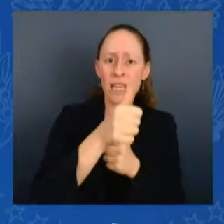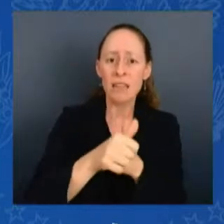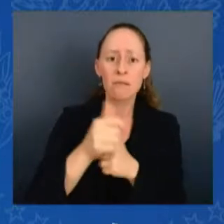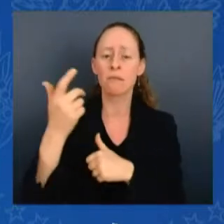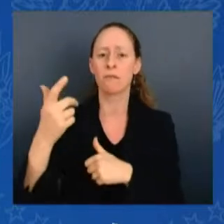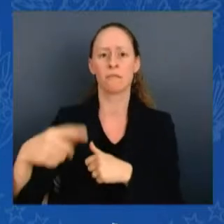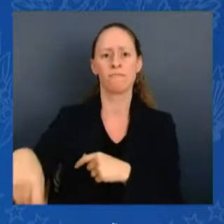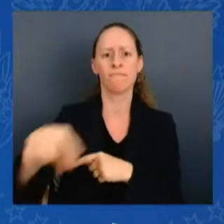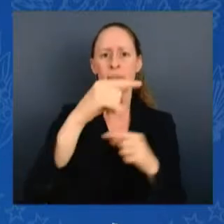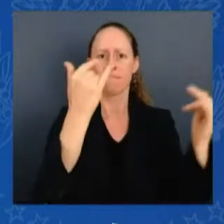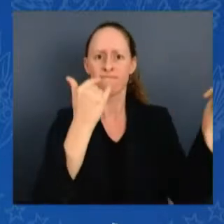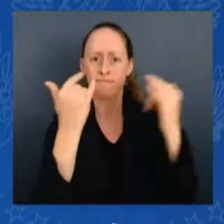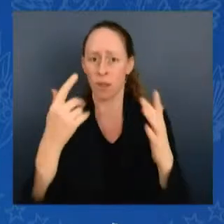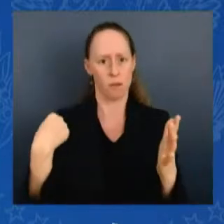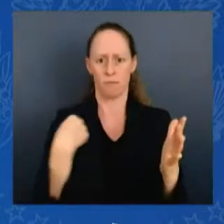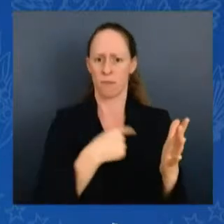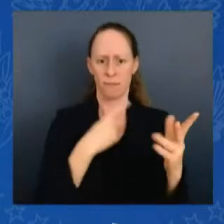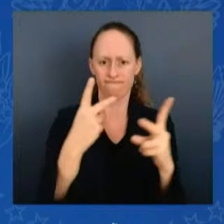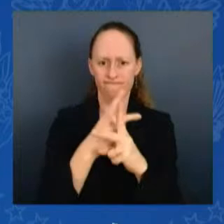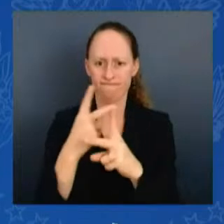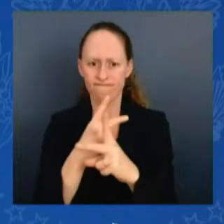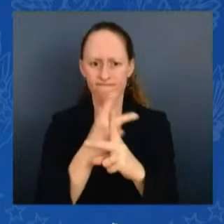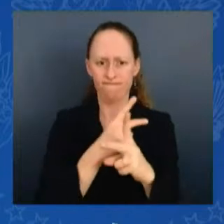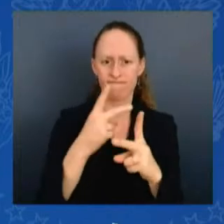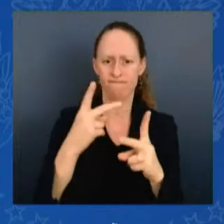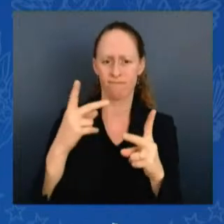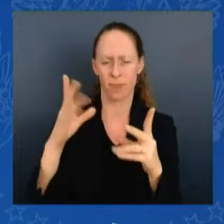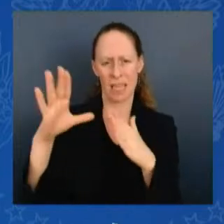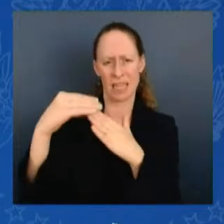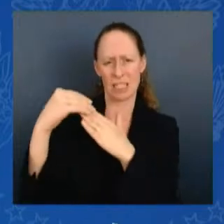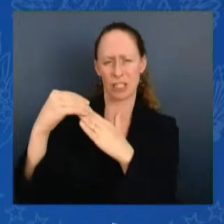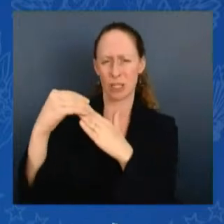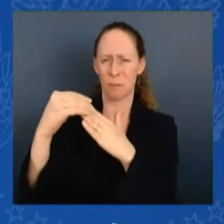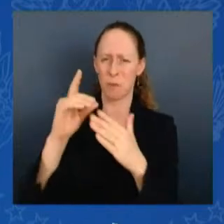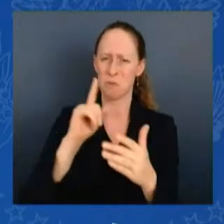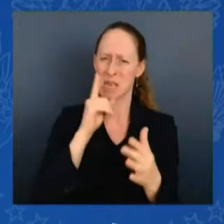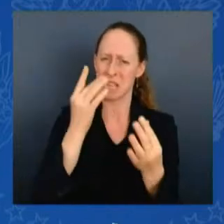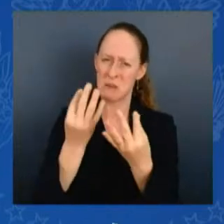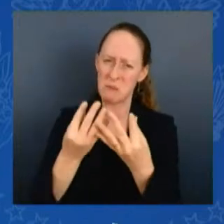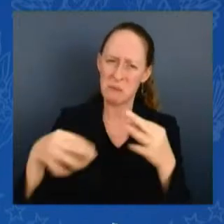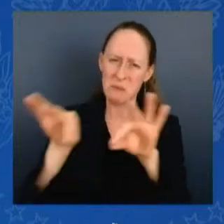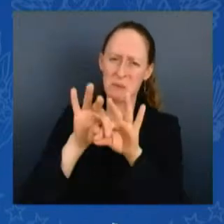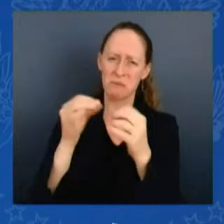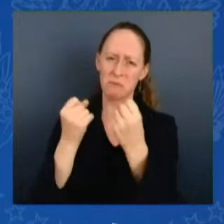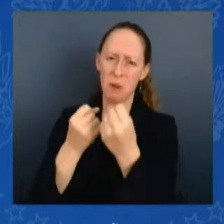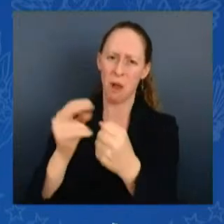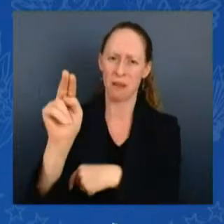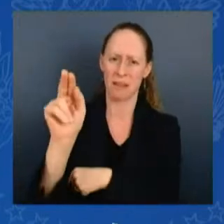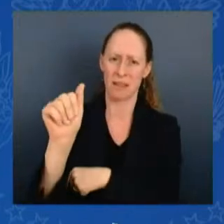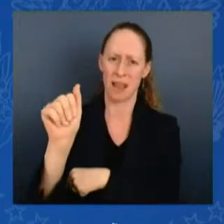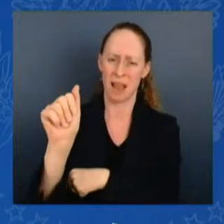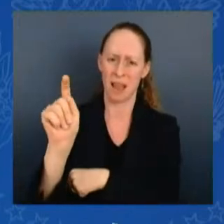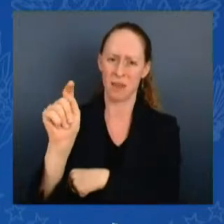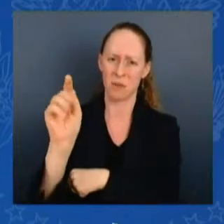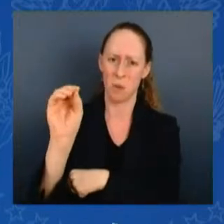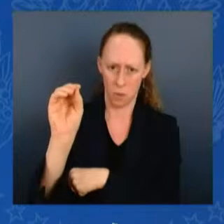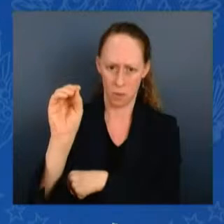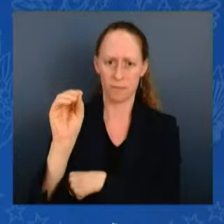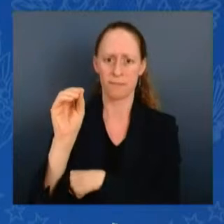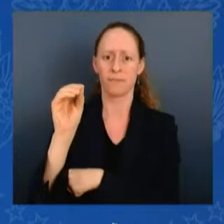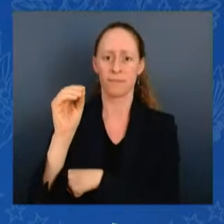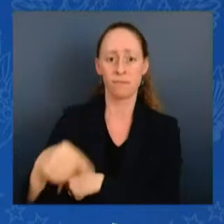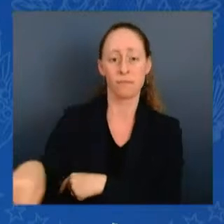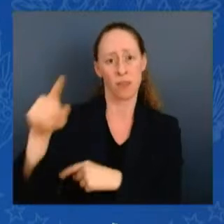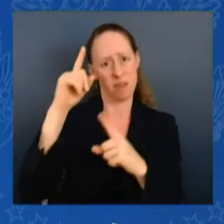allies, ensuring NATO remains at the forefront of global security challenges. Please join me in welcoming Secretary General